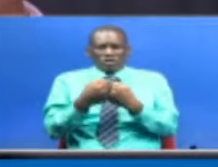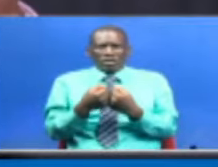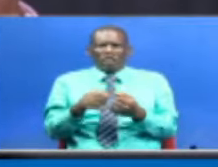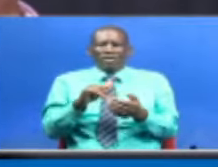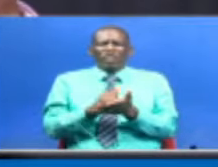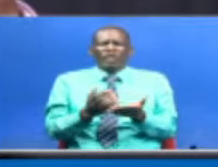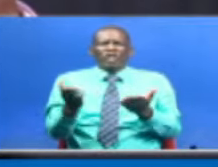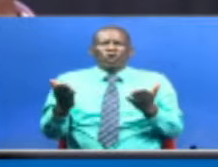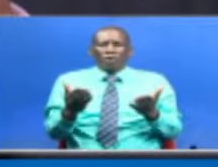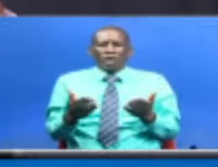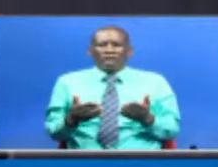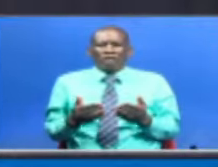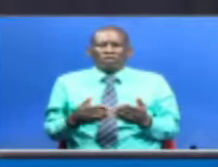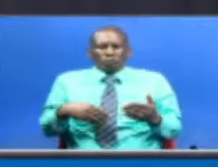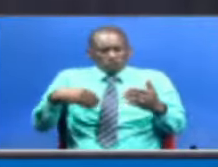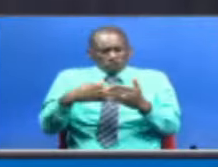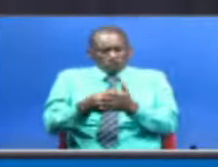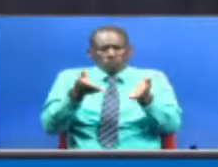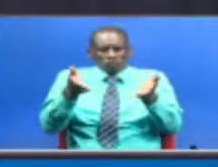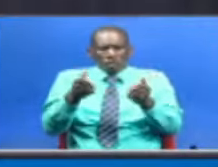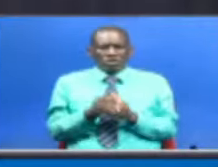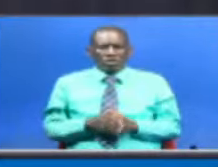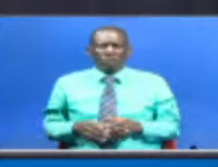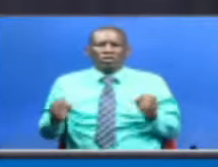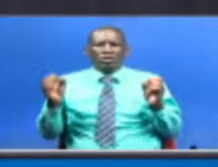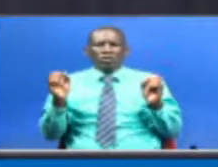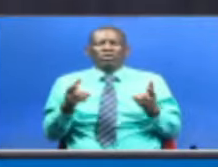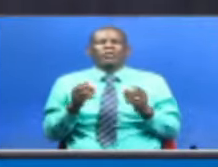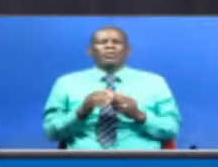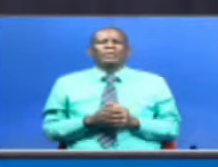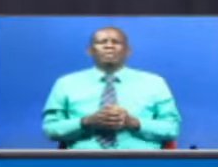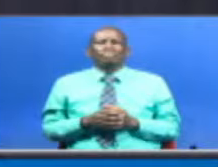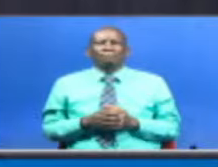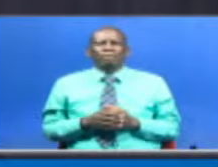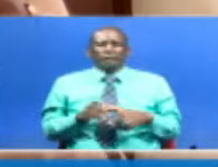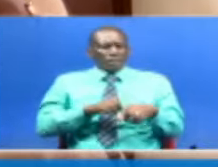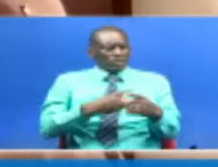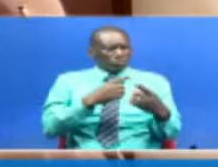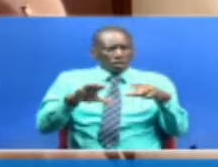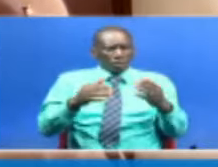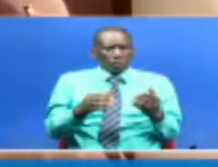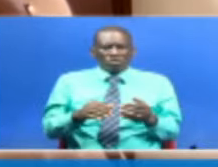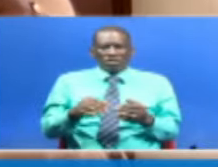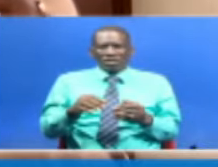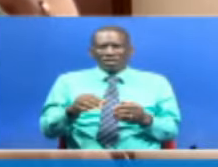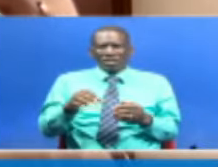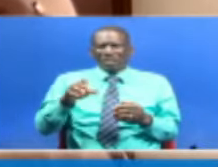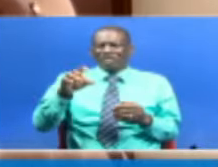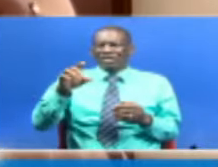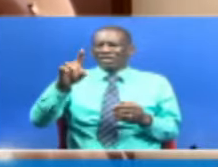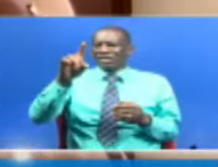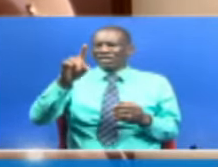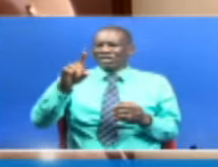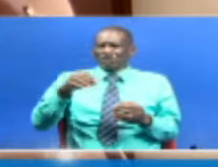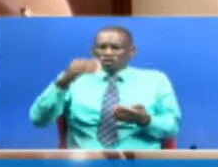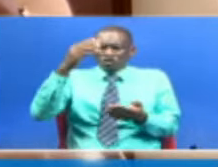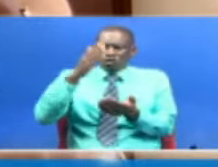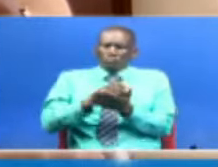the debate is today. Okay. When you talk about de-risking the